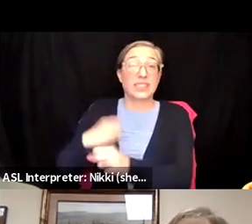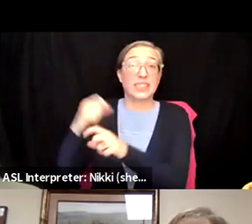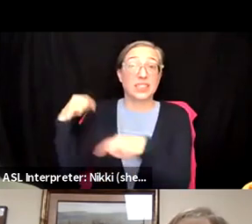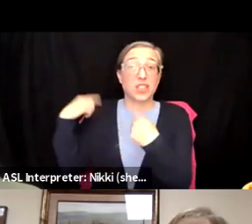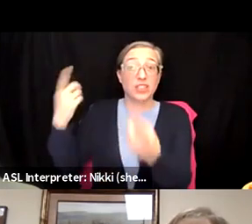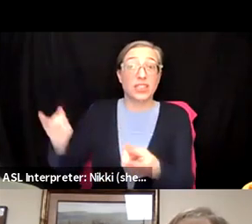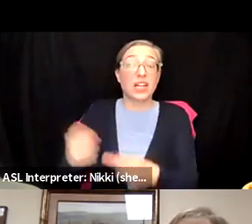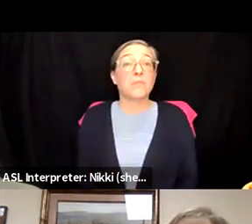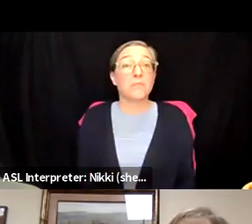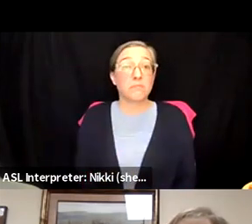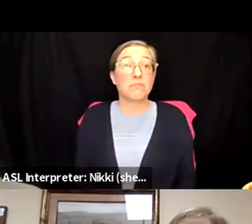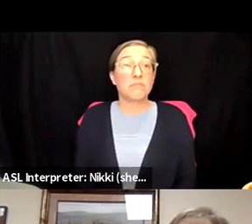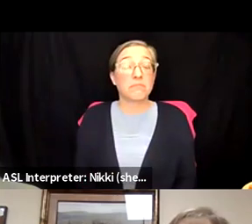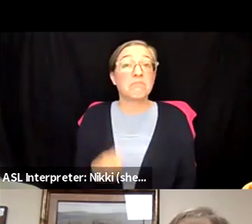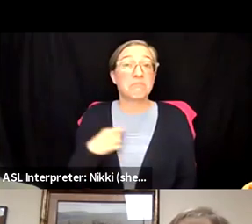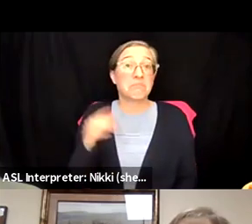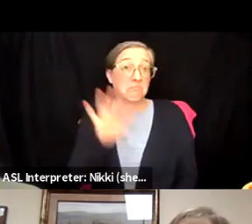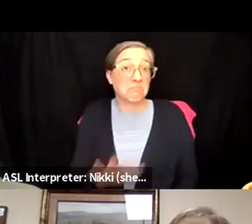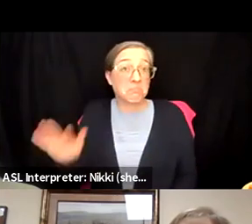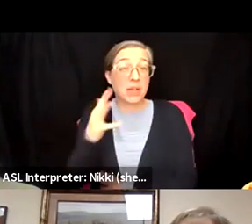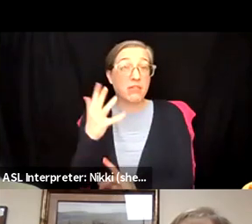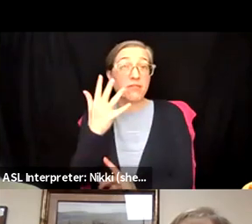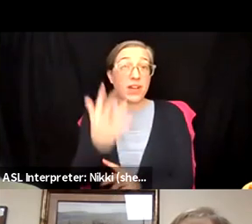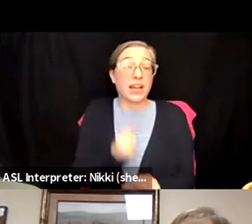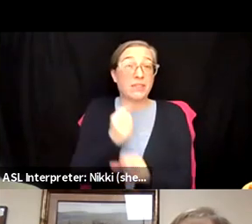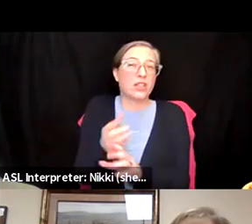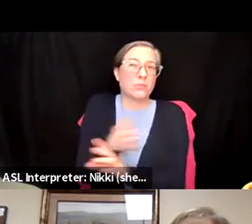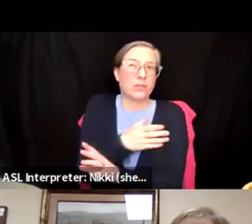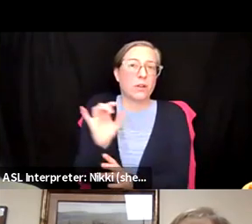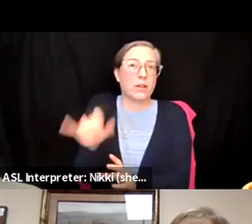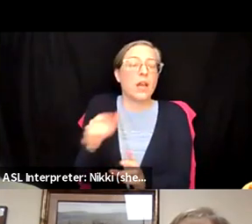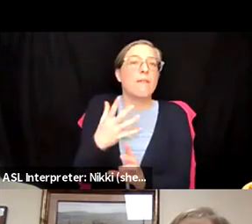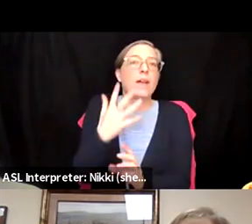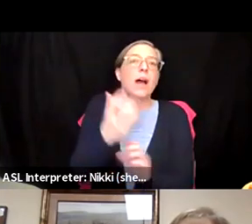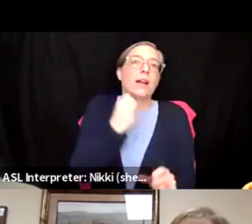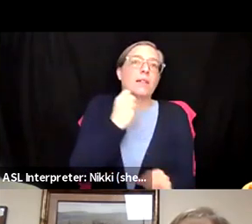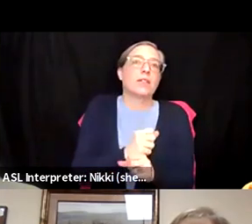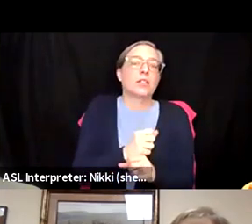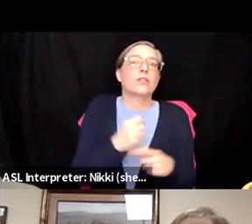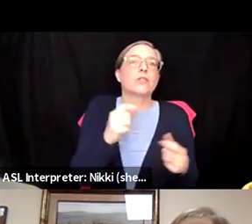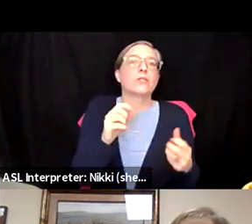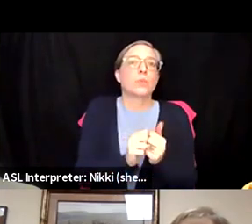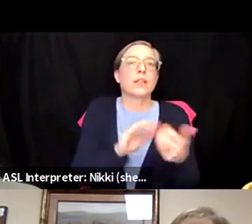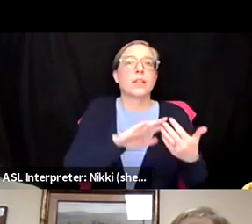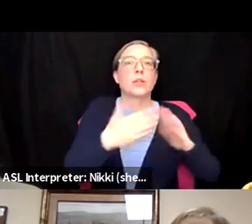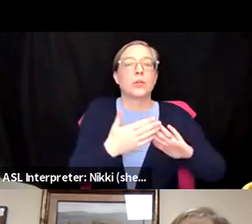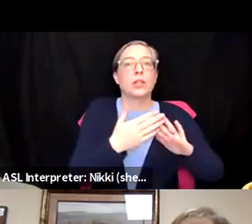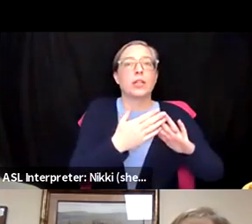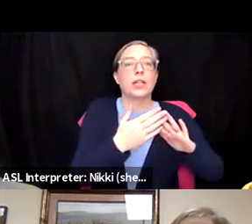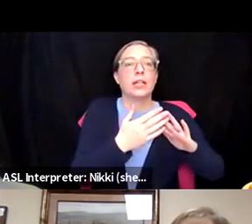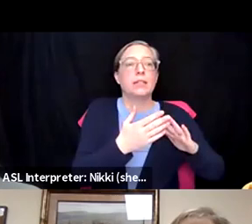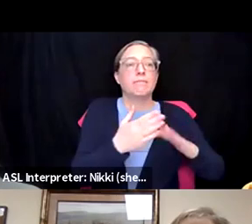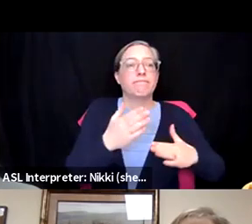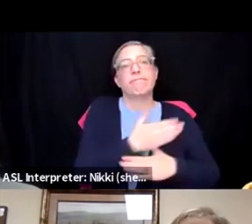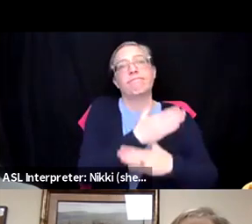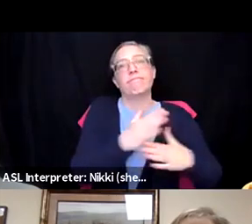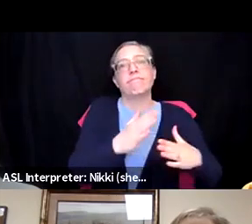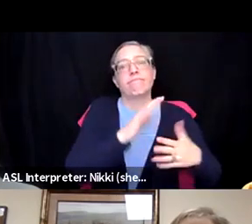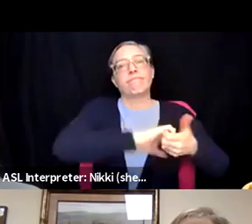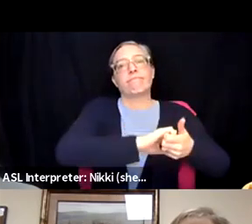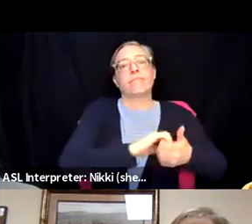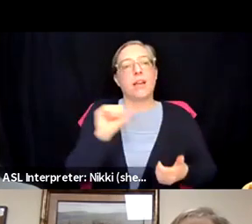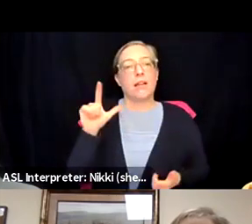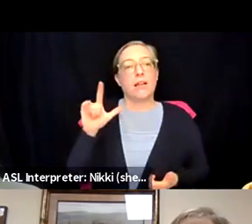5 years at Community Alliance, which is a mental health rehabilitation agency. So for the entire time,